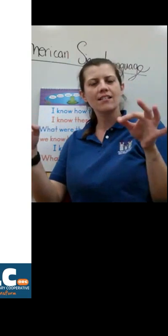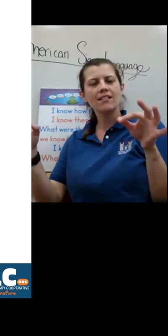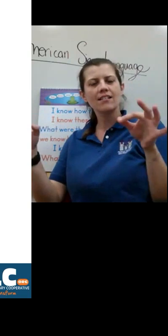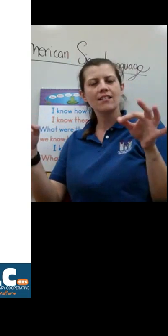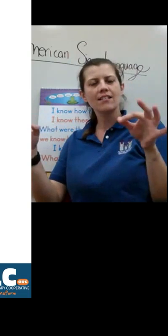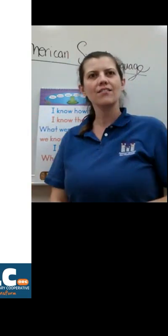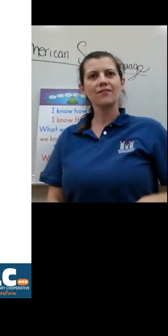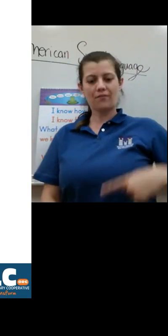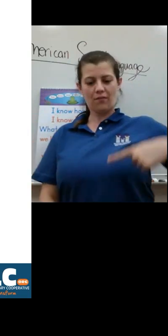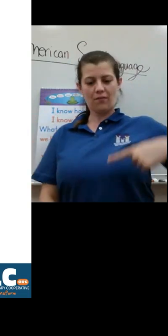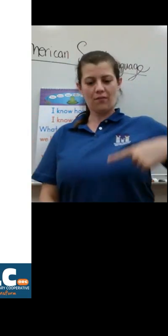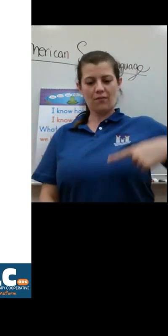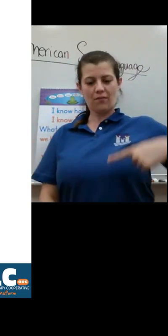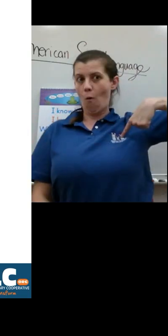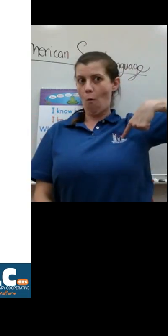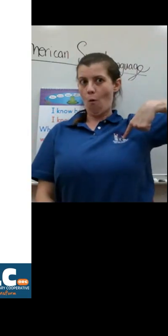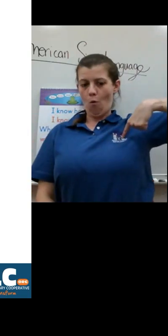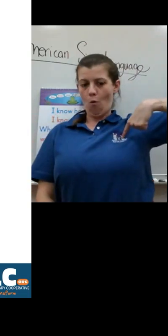And the sentence is